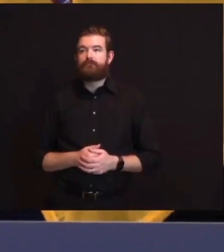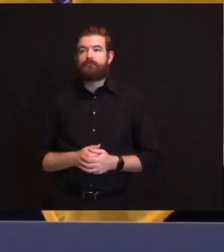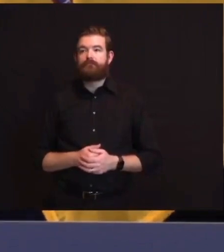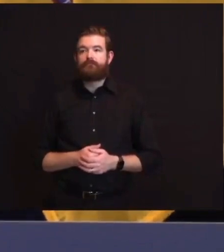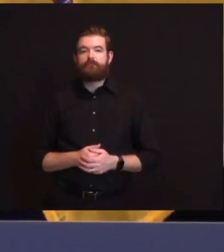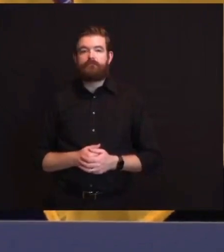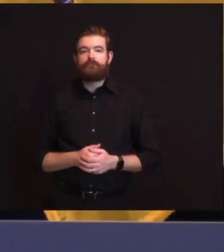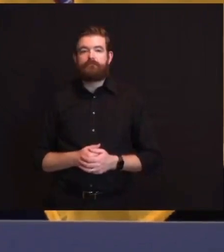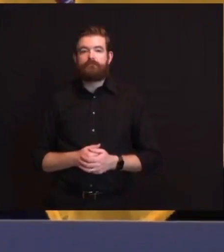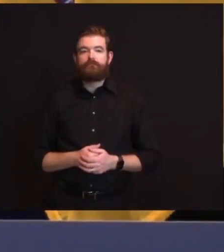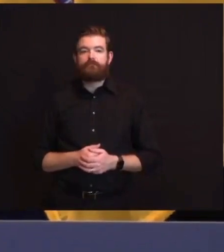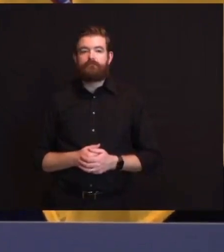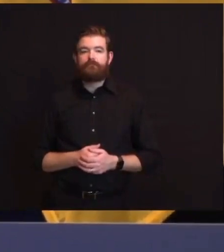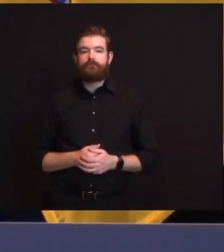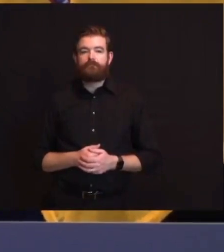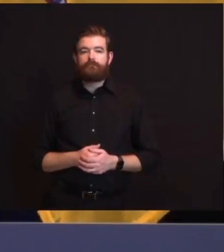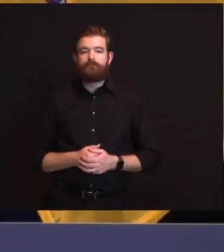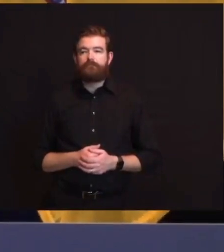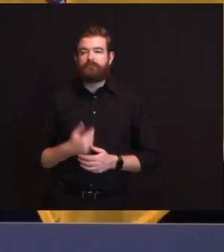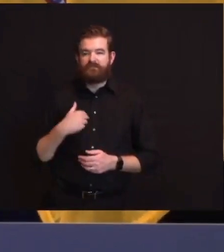A couple for you, Governor.